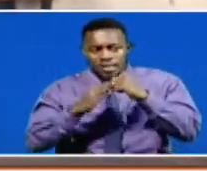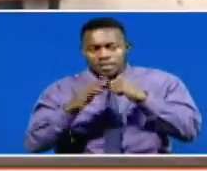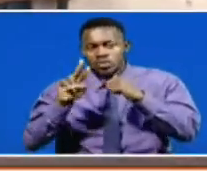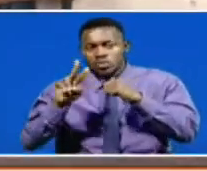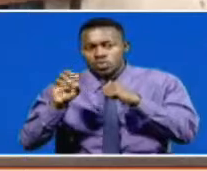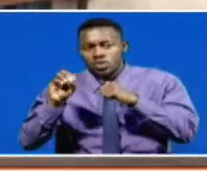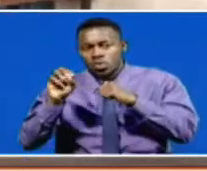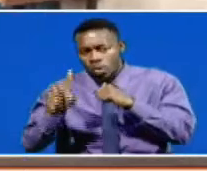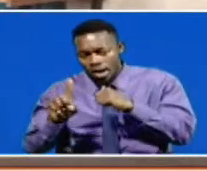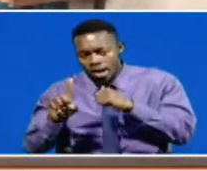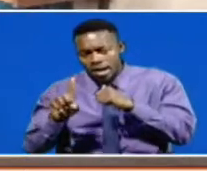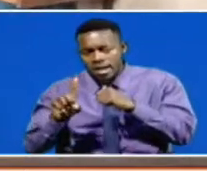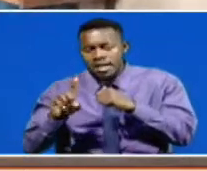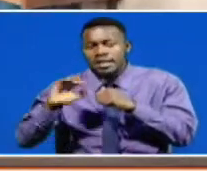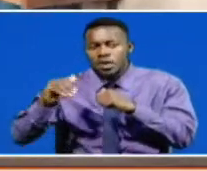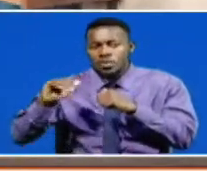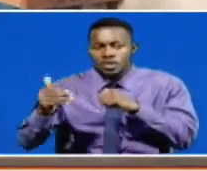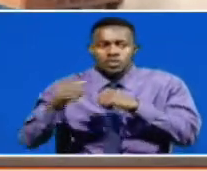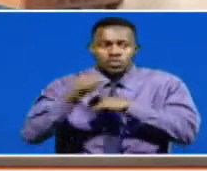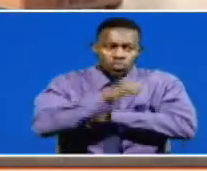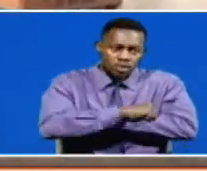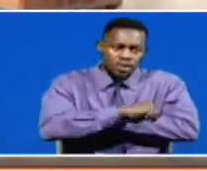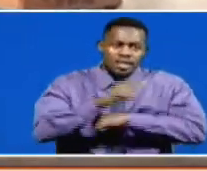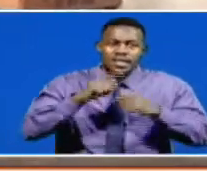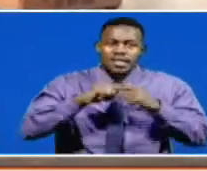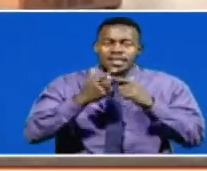288,201 in county schools, while